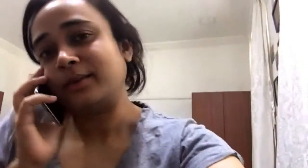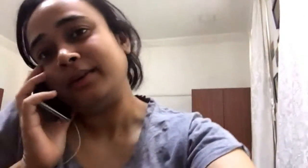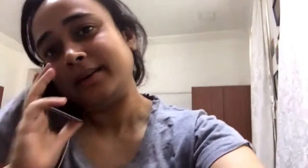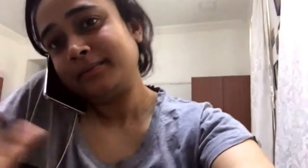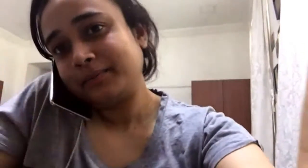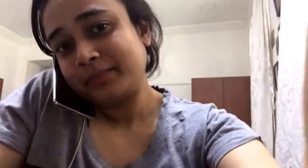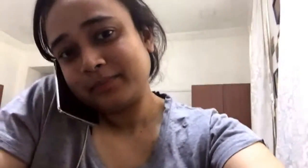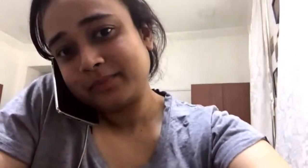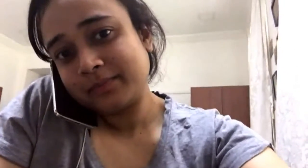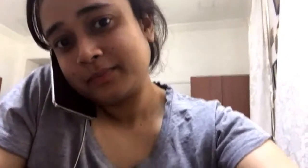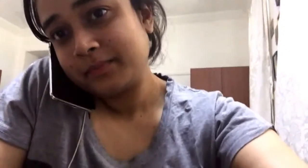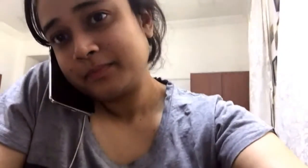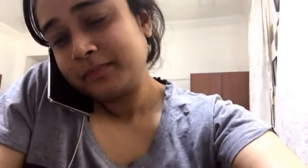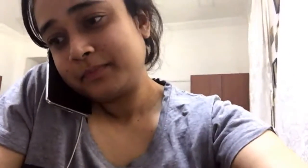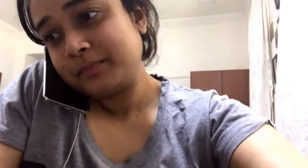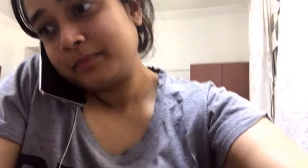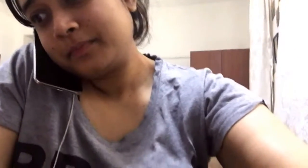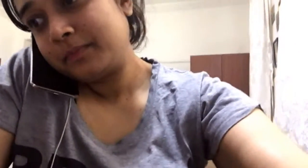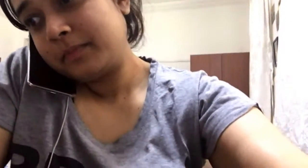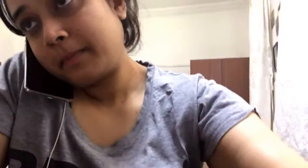is this alright